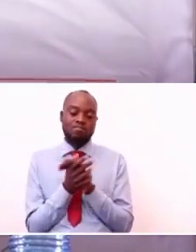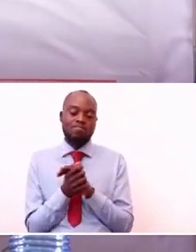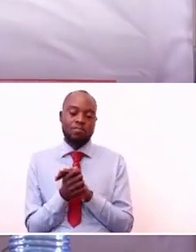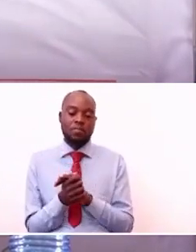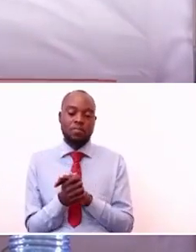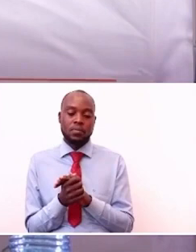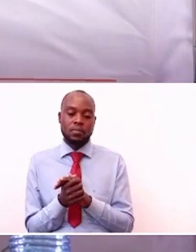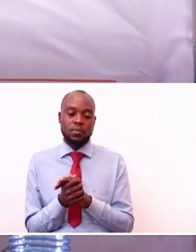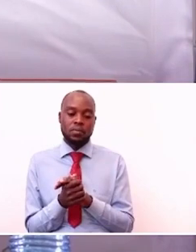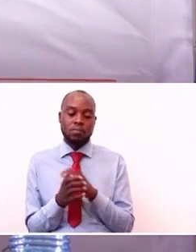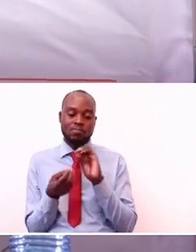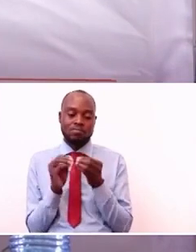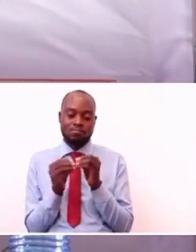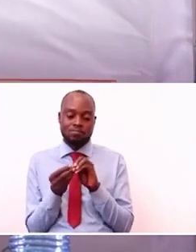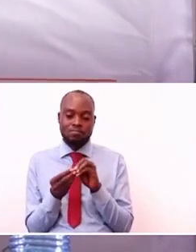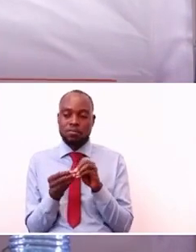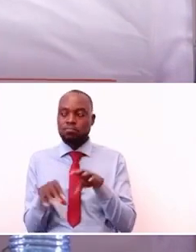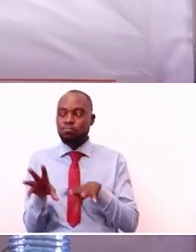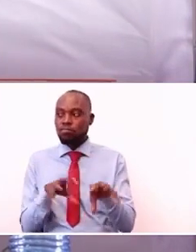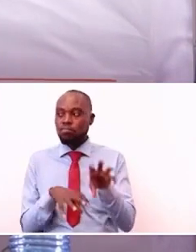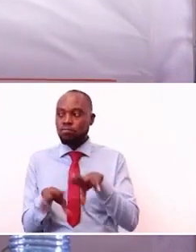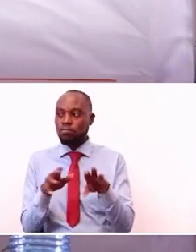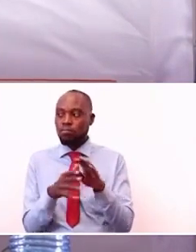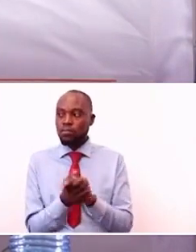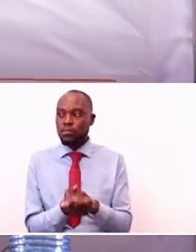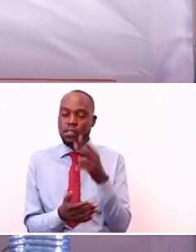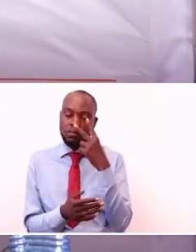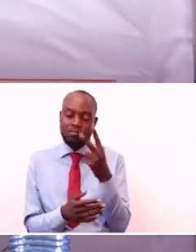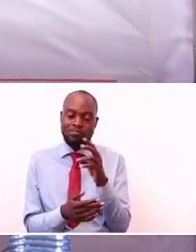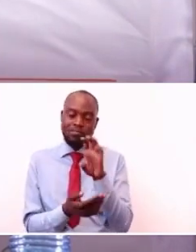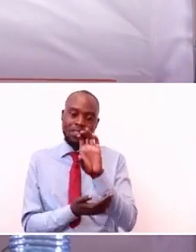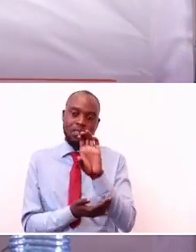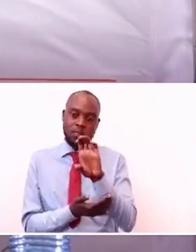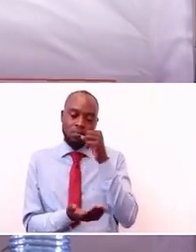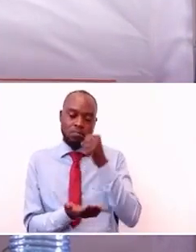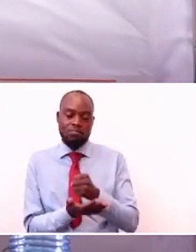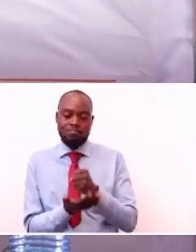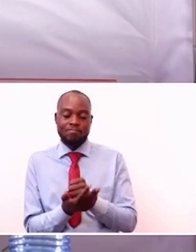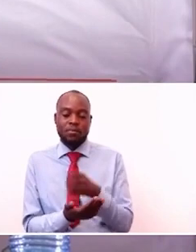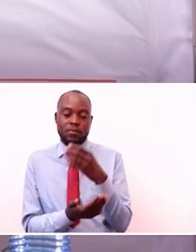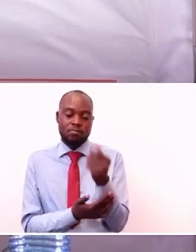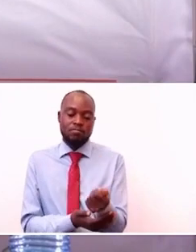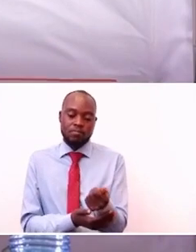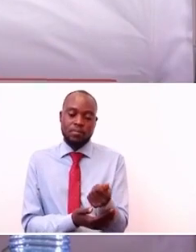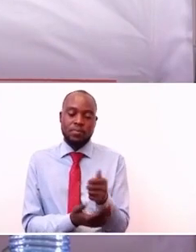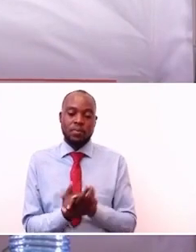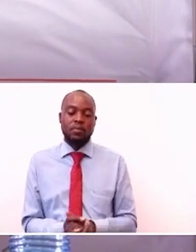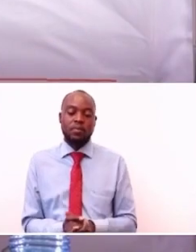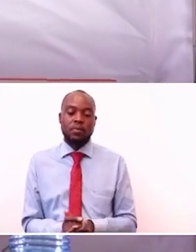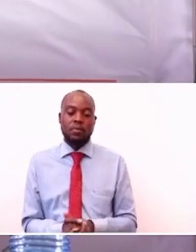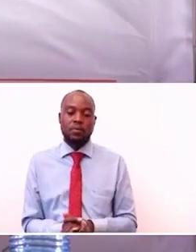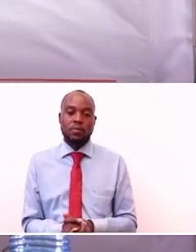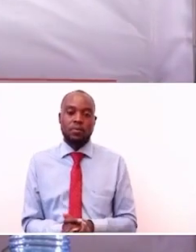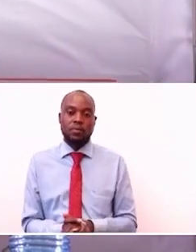form of illicit flows. I'm not seeing any central banker banning cash. So